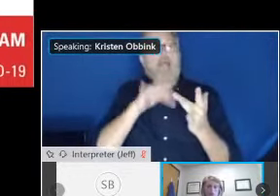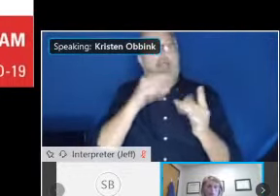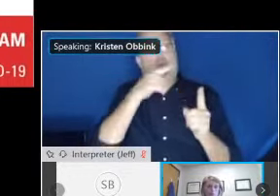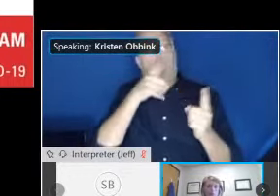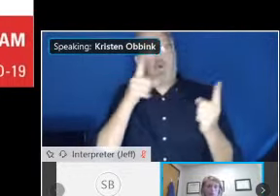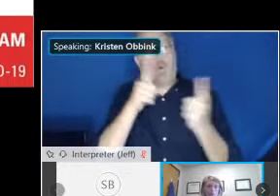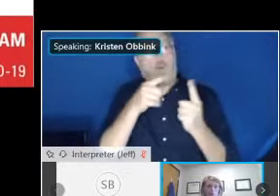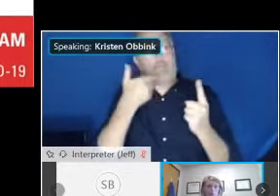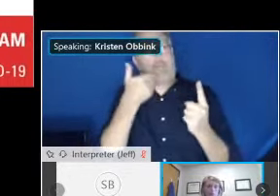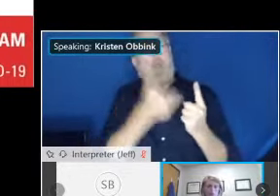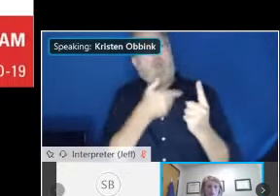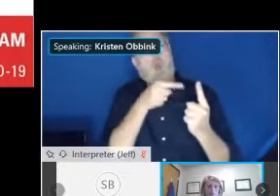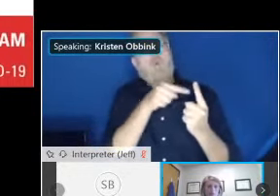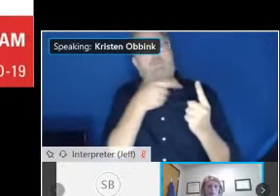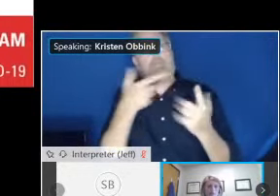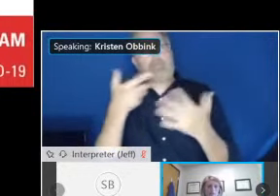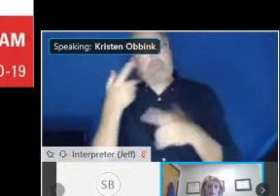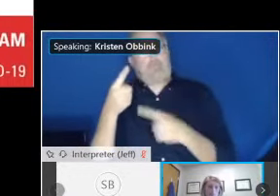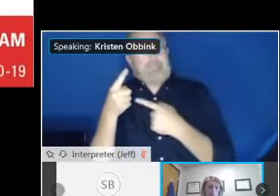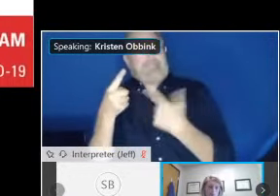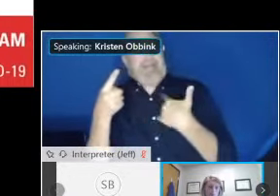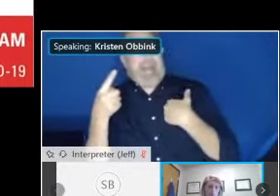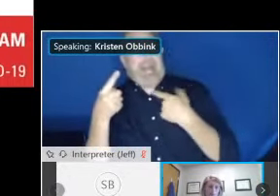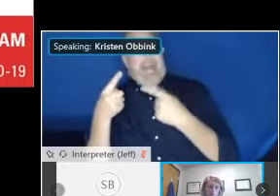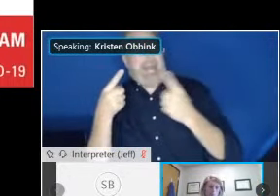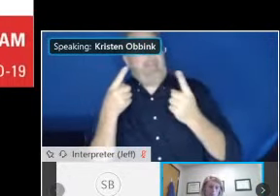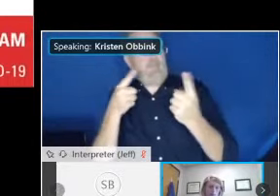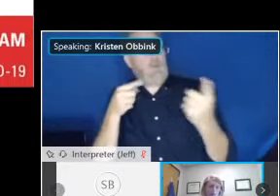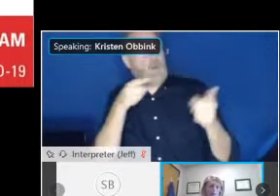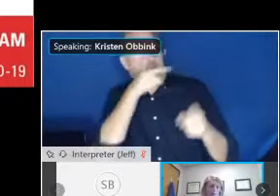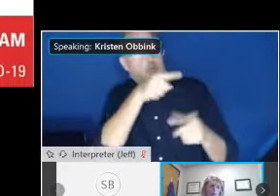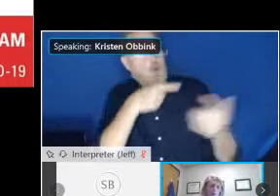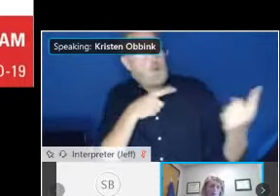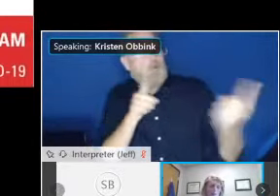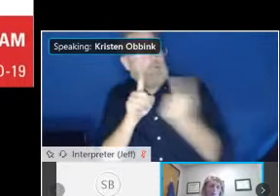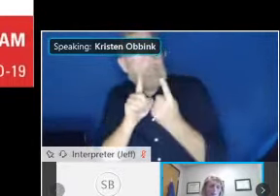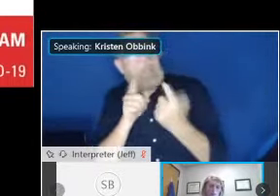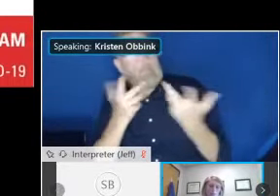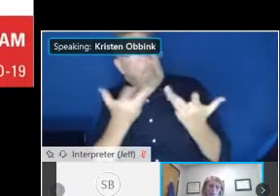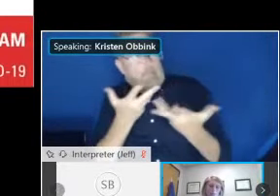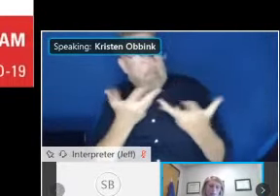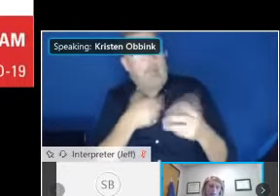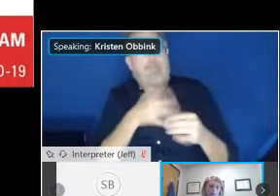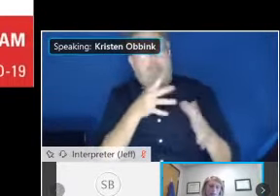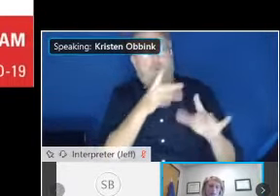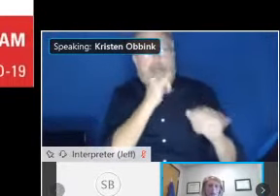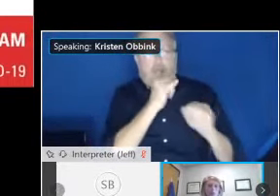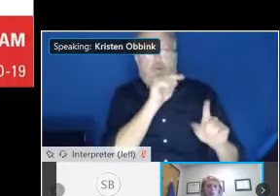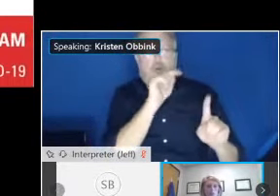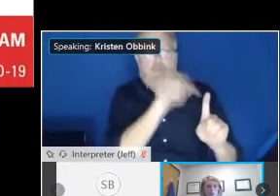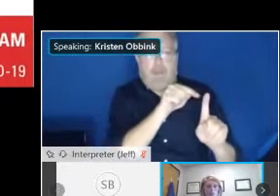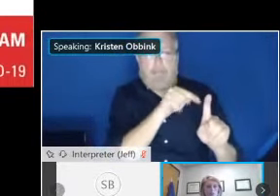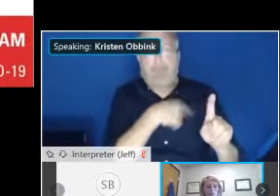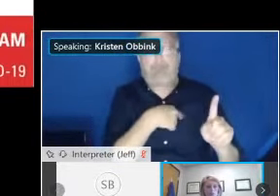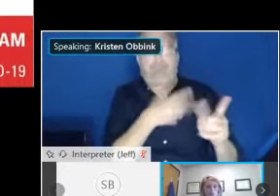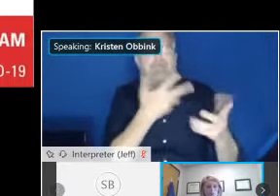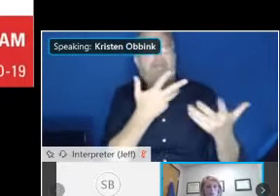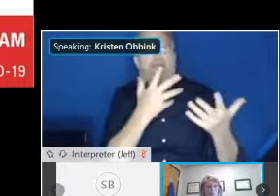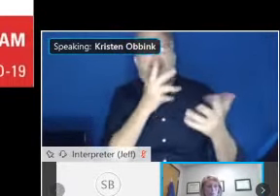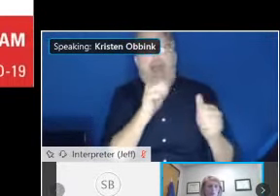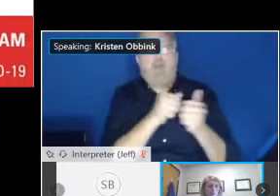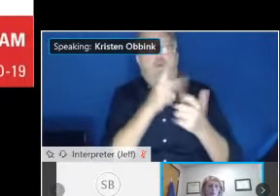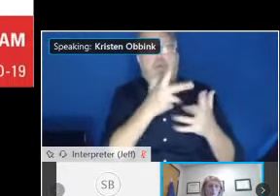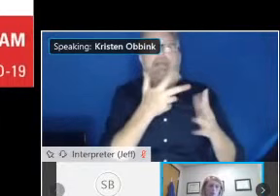to be those close contacts of a positive case, conducts an interview with them as well. During that interview, we provide guidance on quarantine